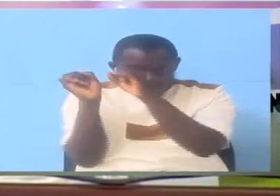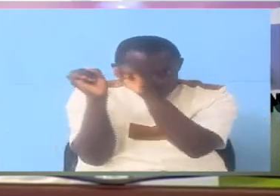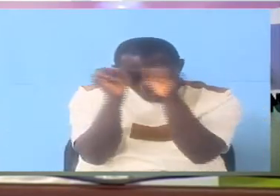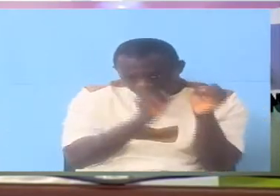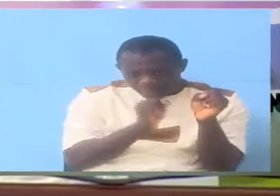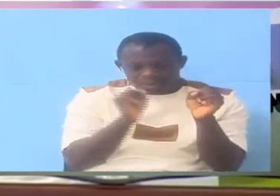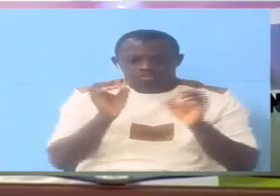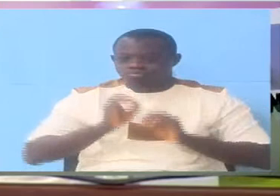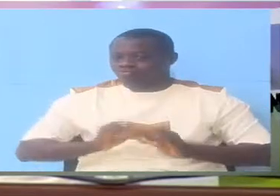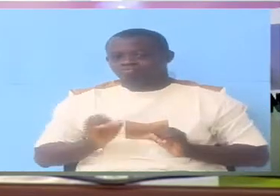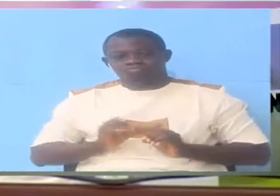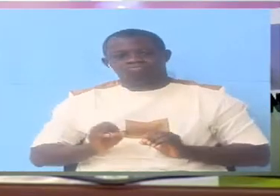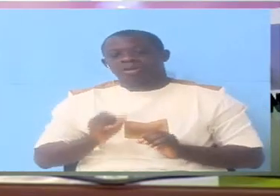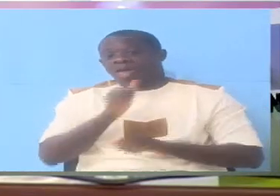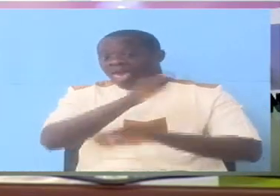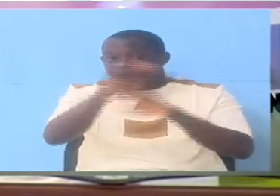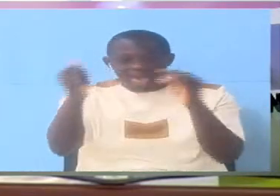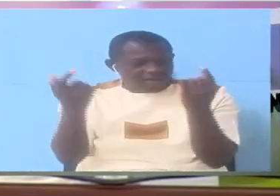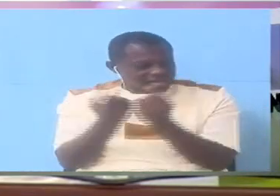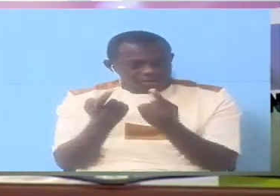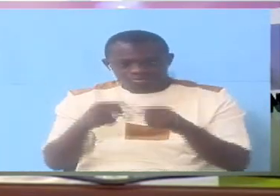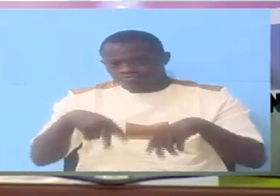hidden.